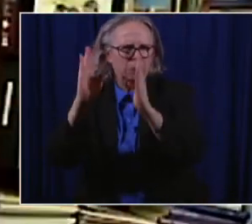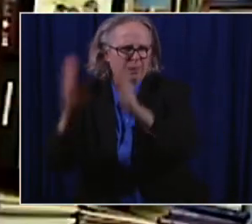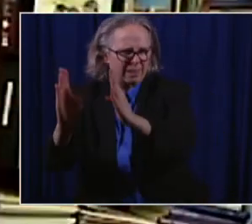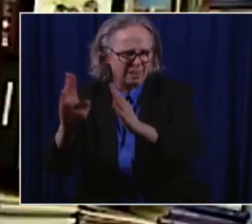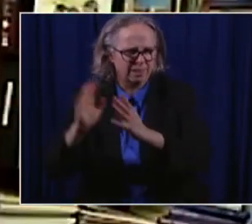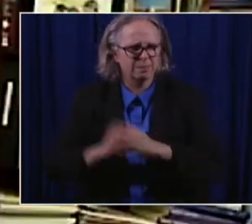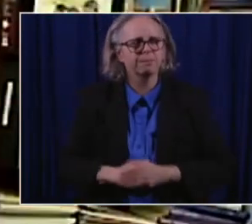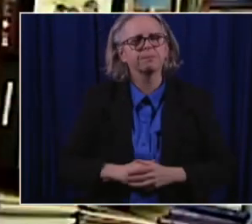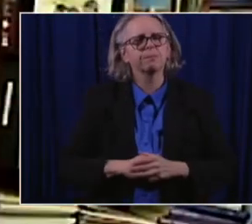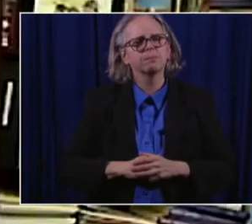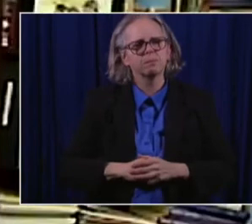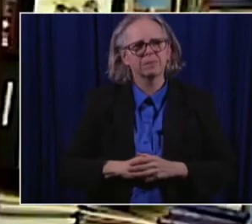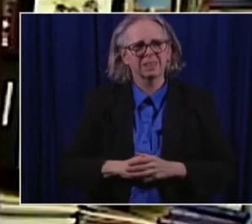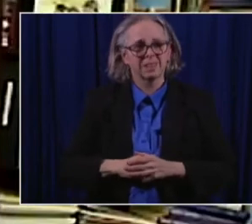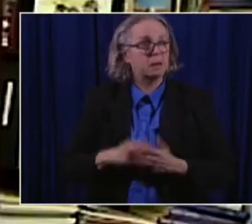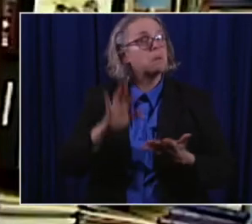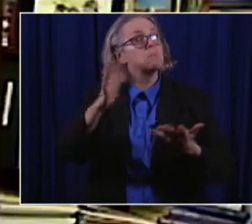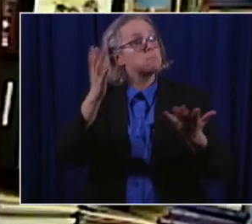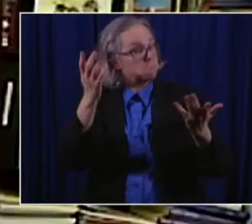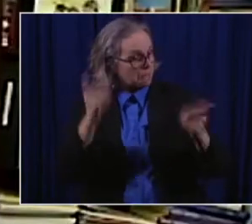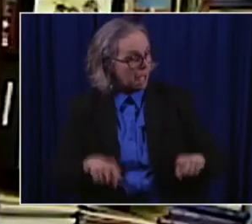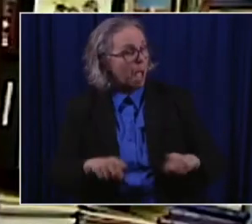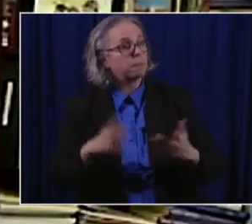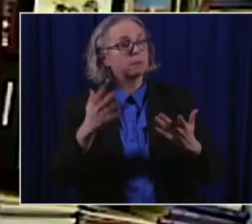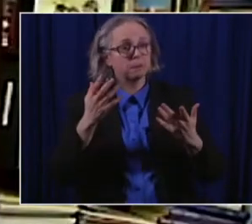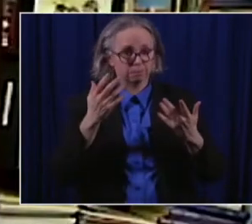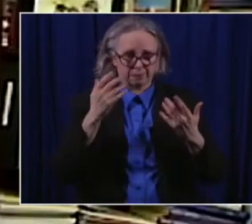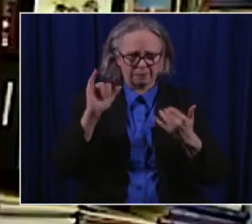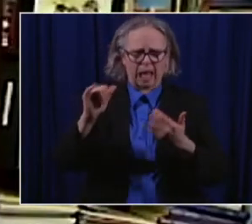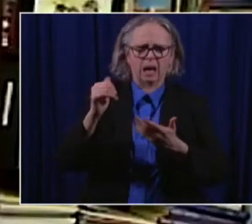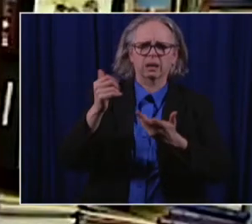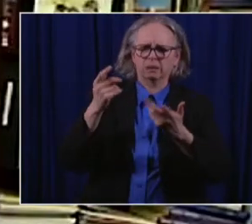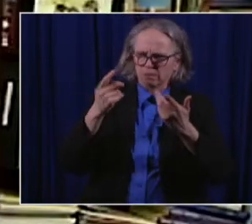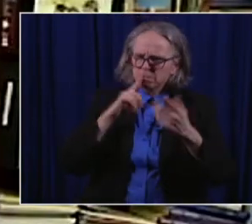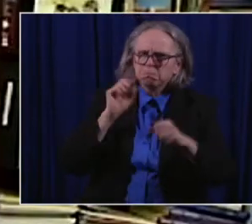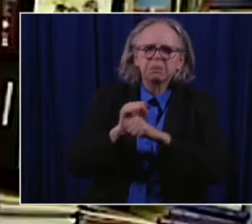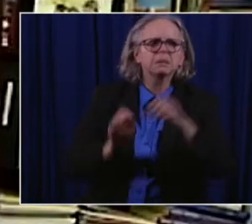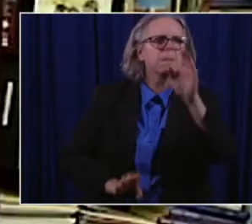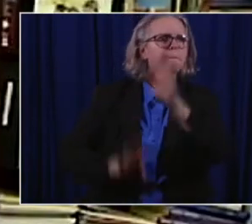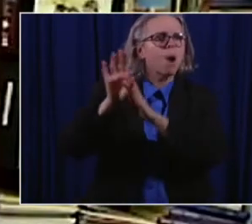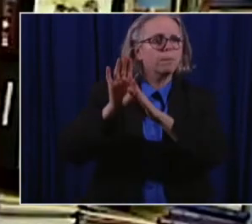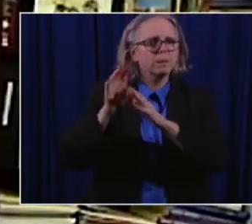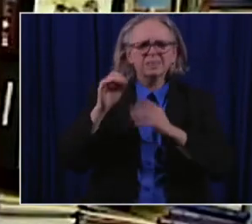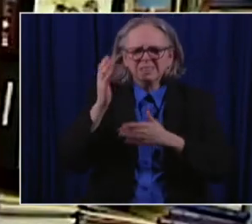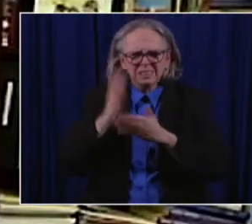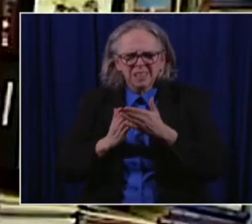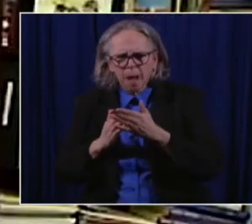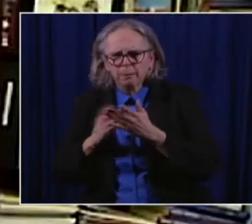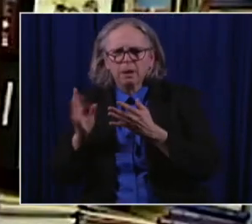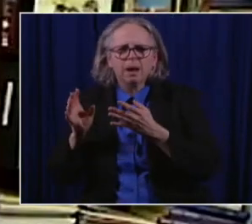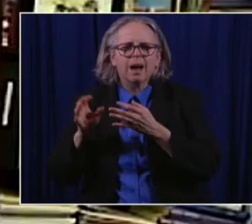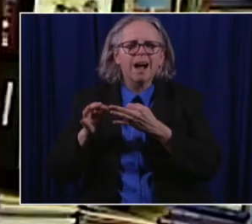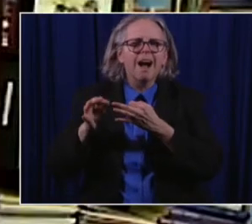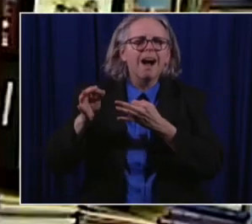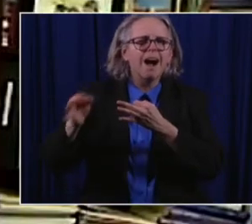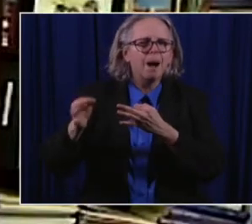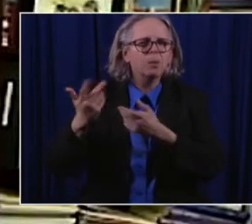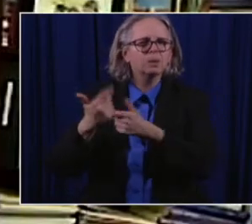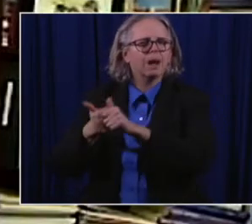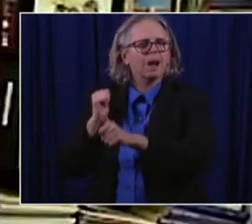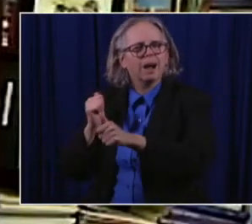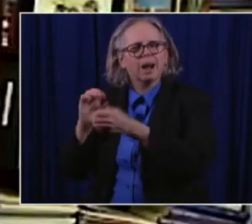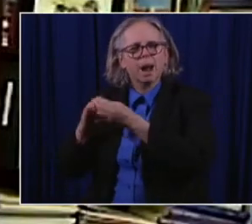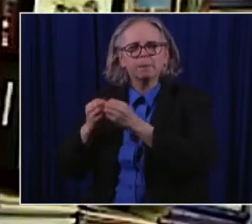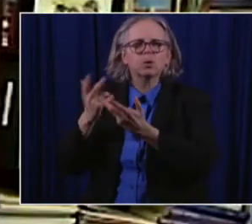the measurement of the current state of the outbreak, and then some of them are lagging indicators, especially the hospitalizations and the ICU